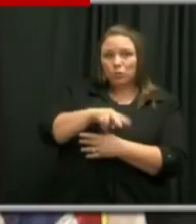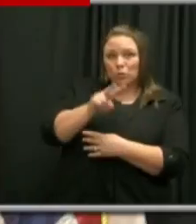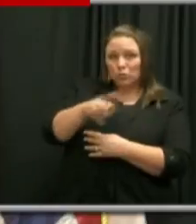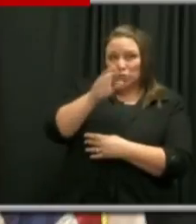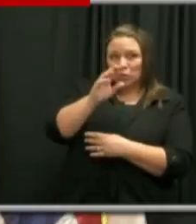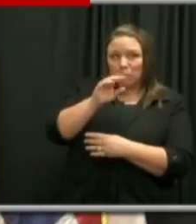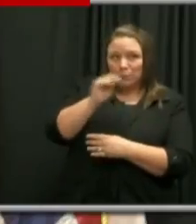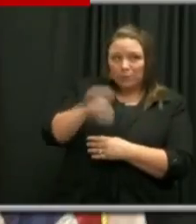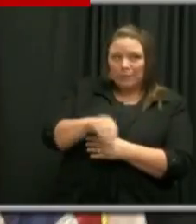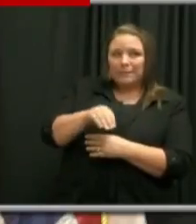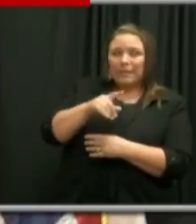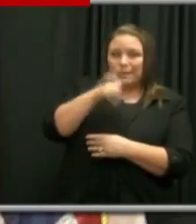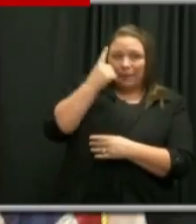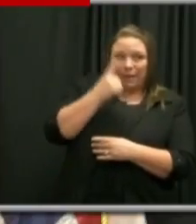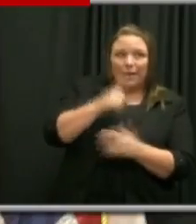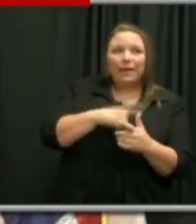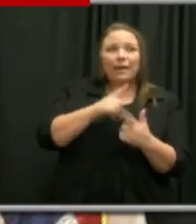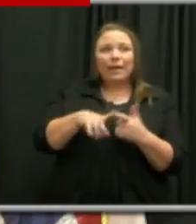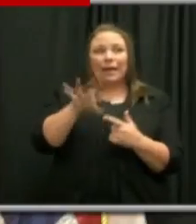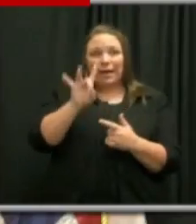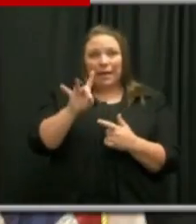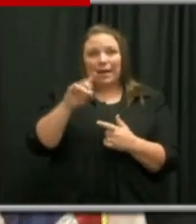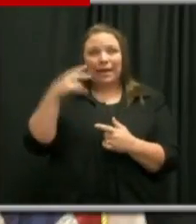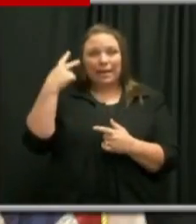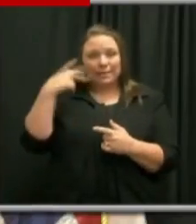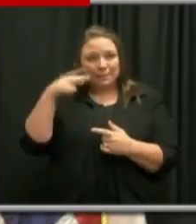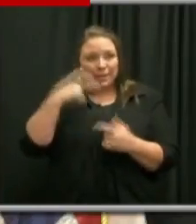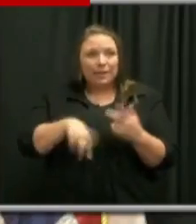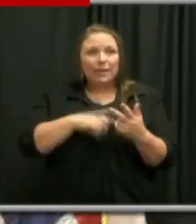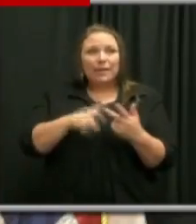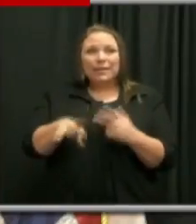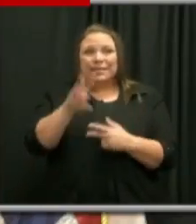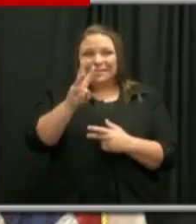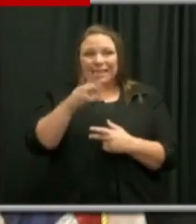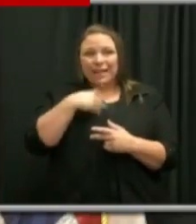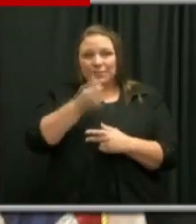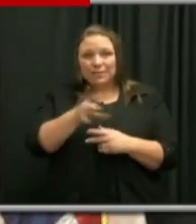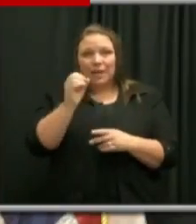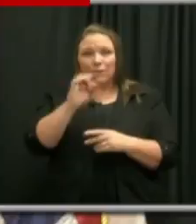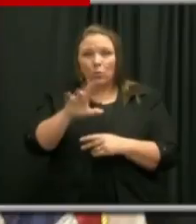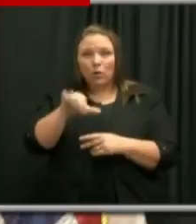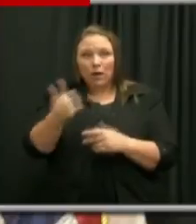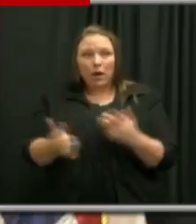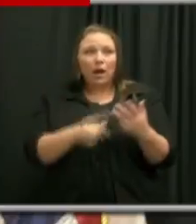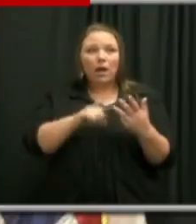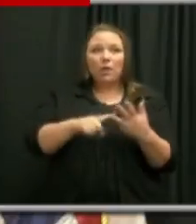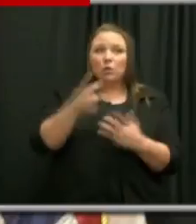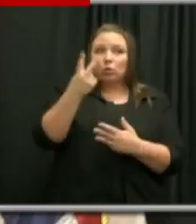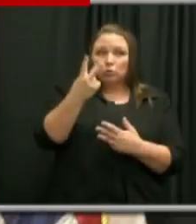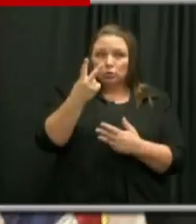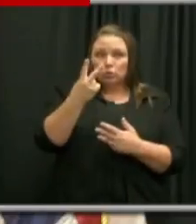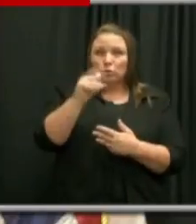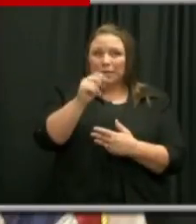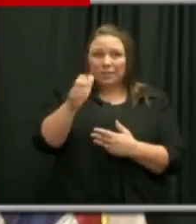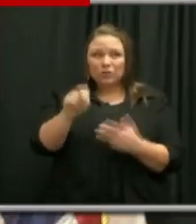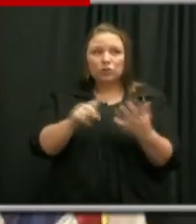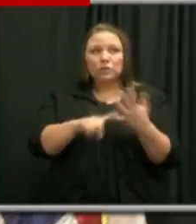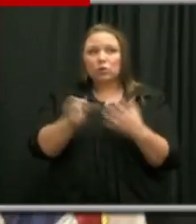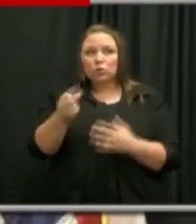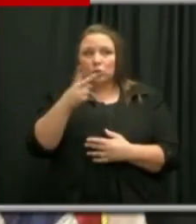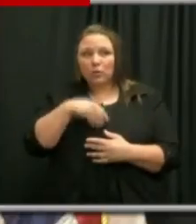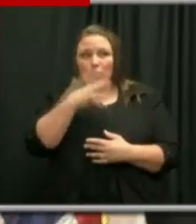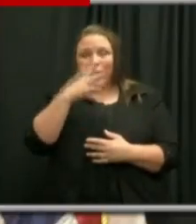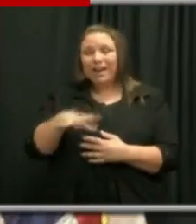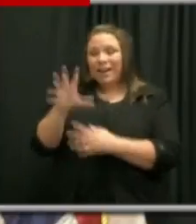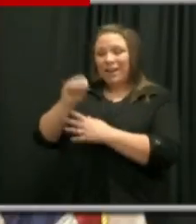were Hispanic, 6 were multiracial or other, 2% were Asian, and 12% were white. And another 50% of people declined